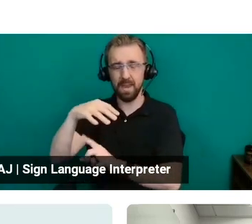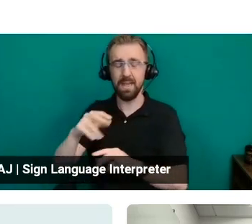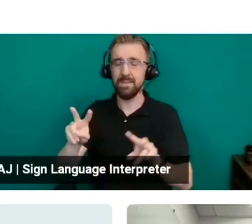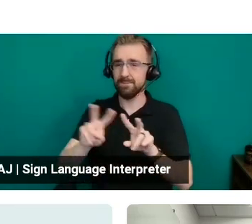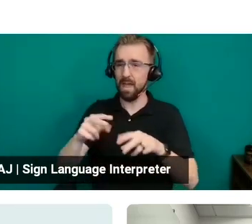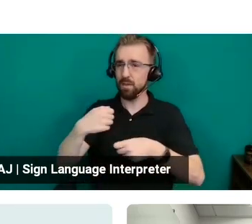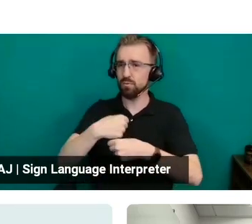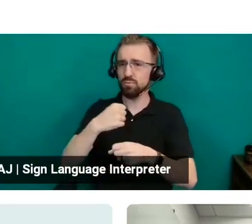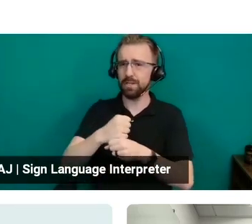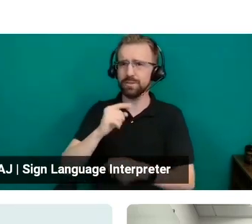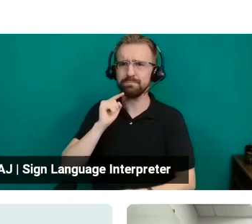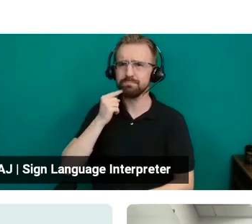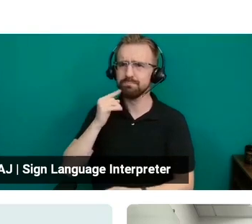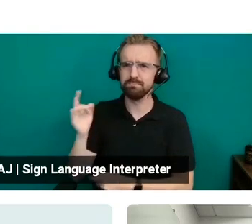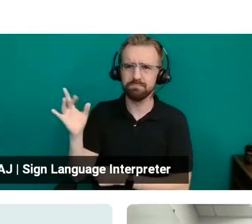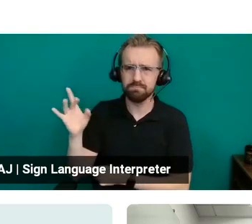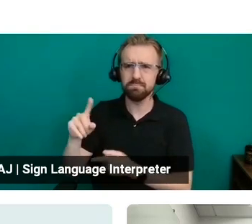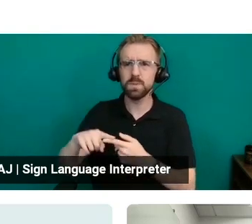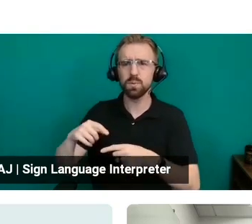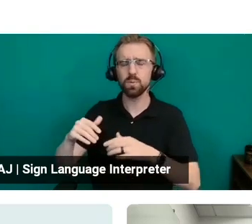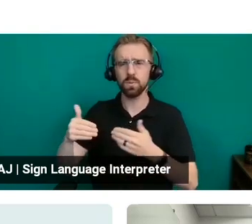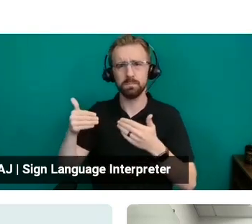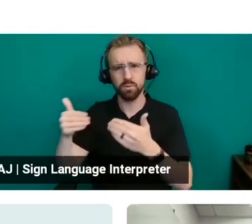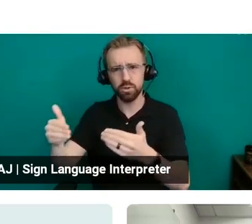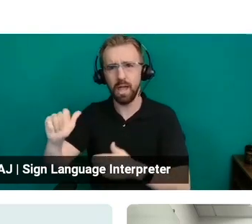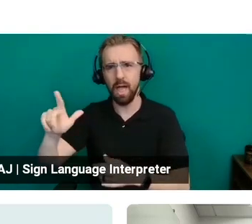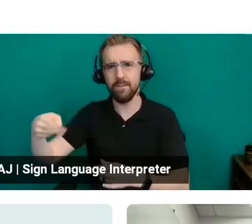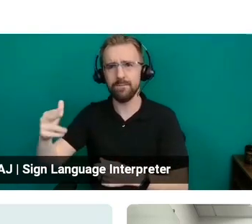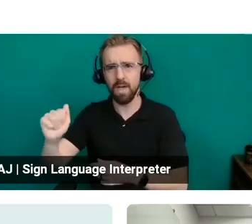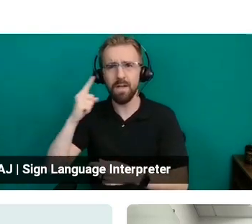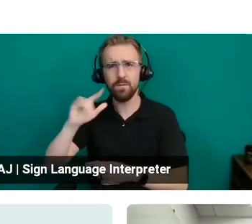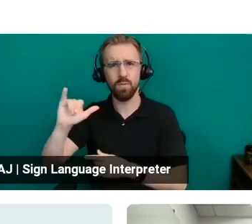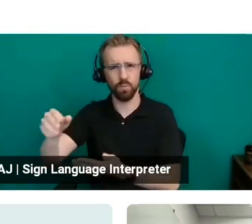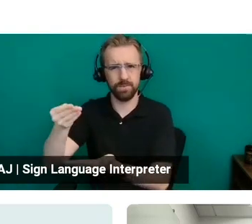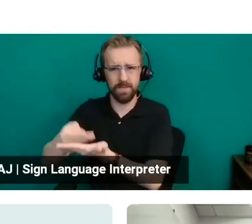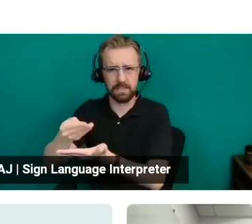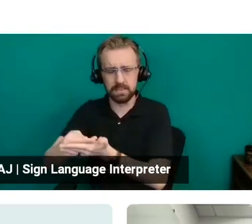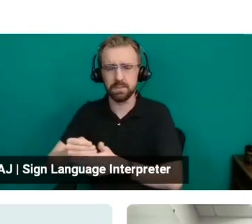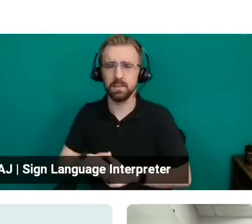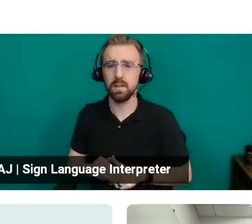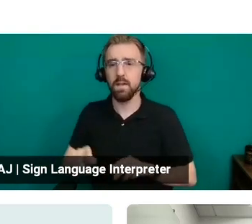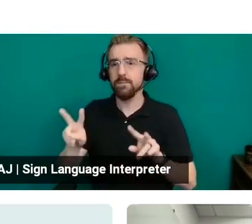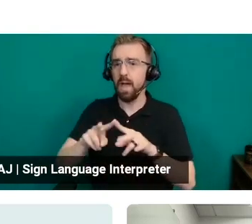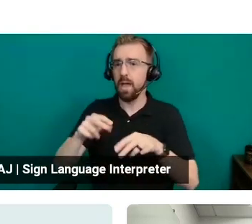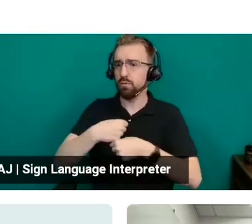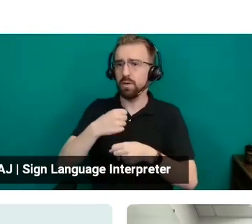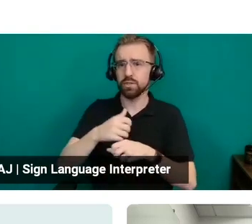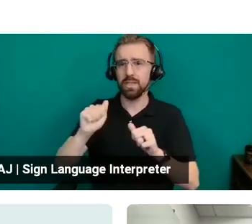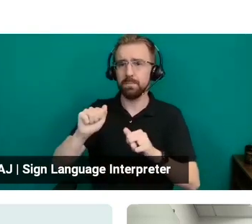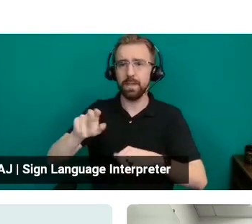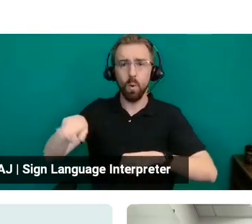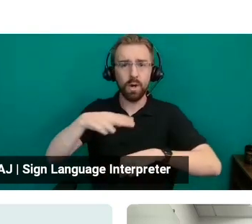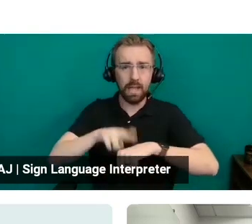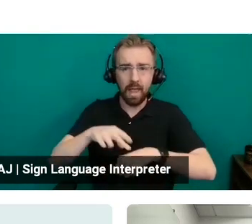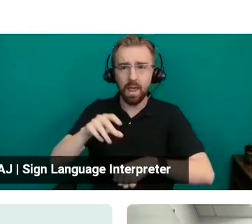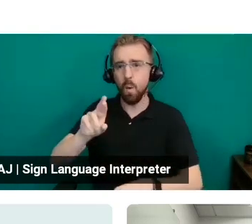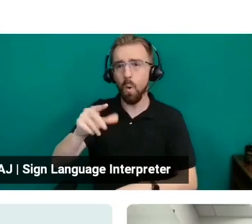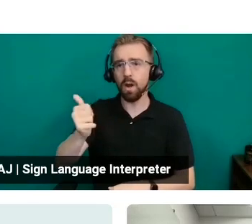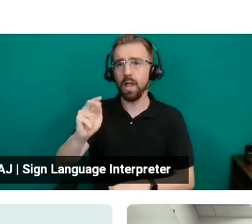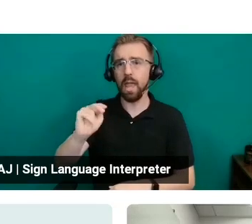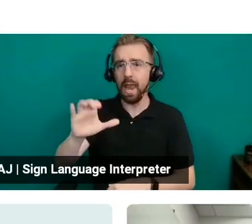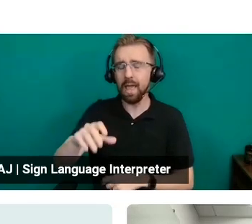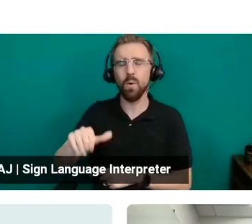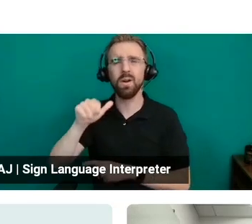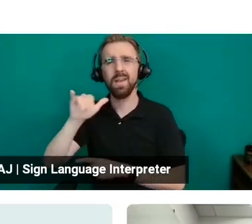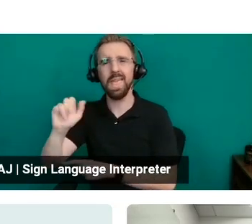creation is critical to actually driving alpha for those funds. And value creation can be organic or inorganic. And inorganic